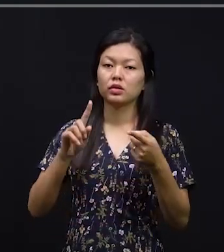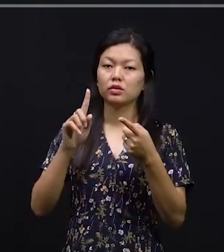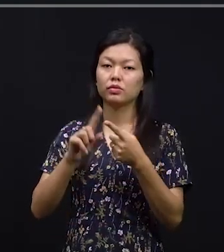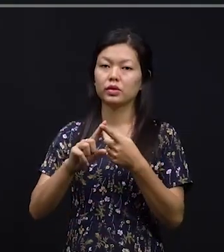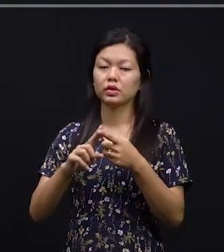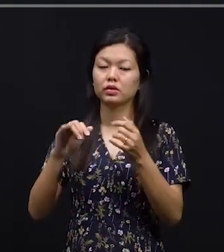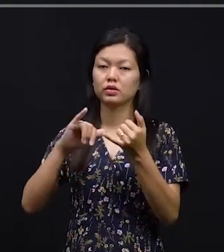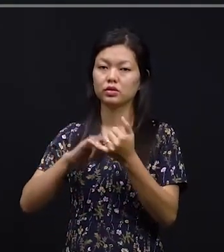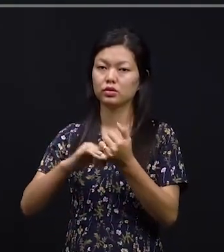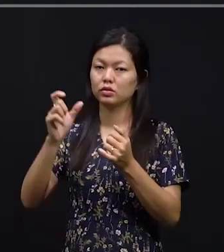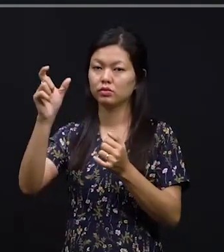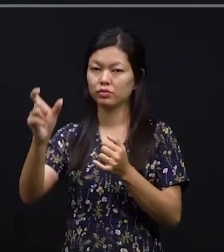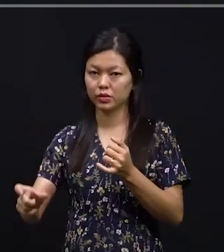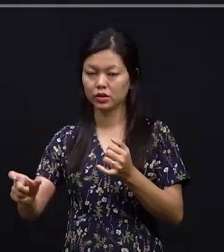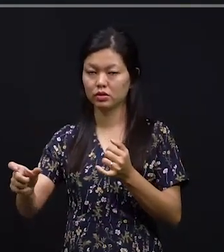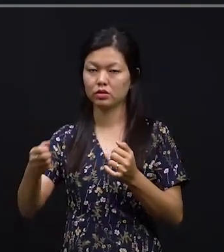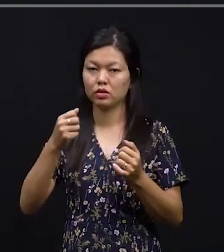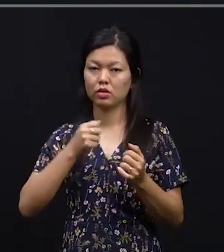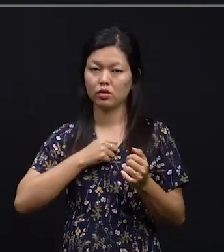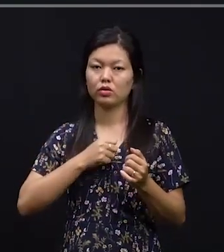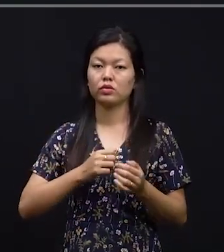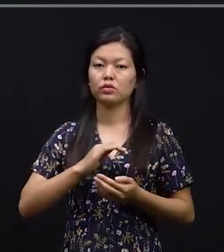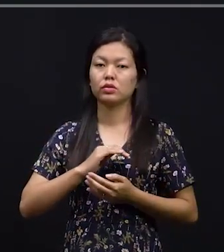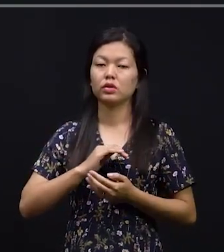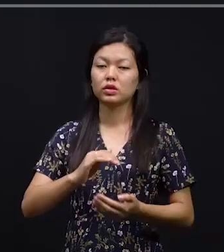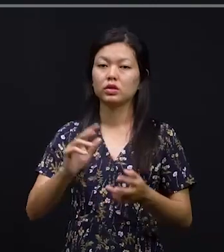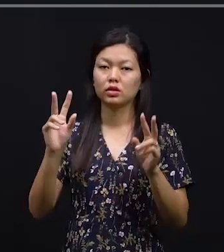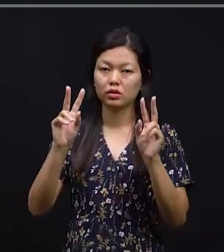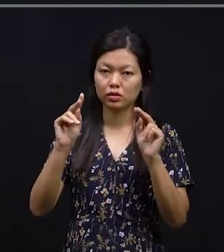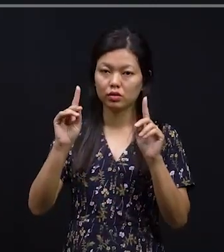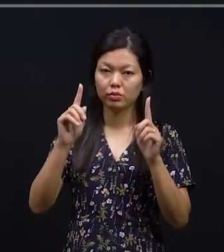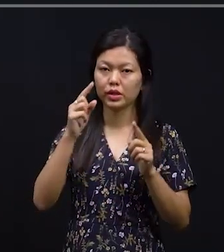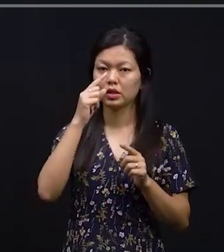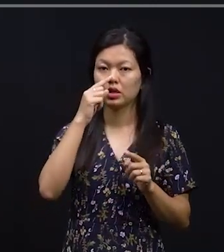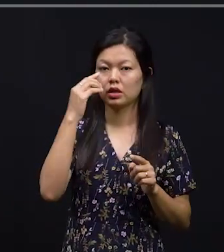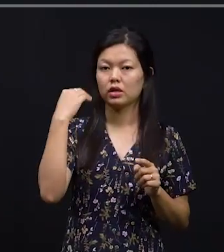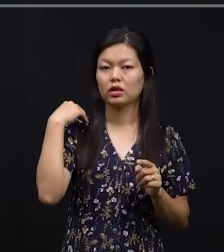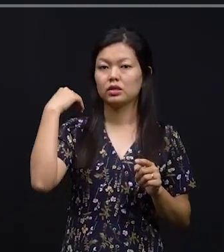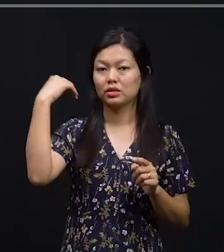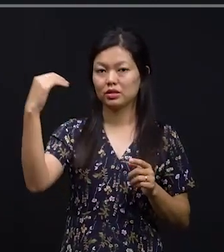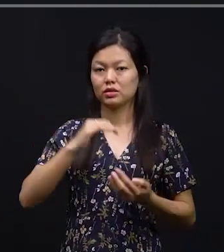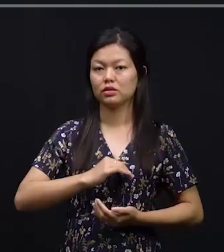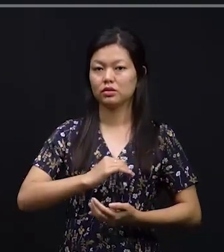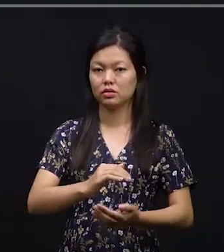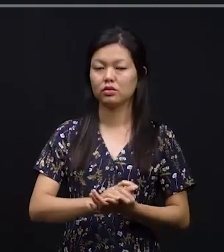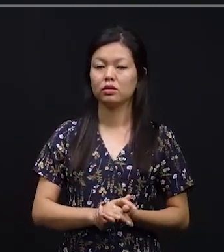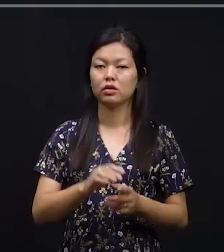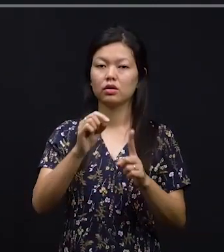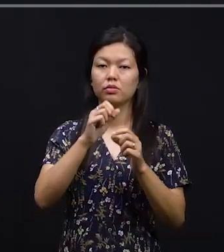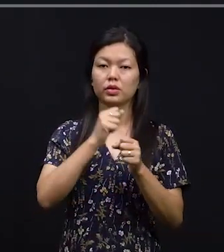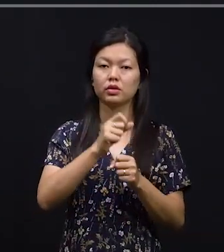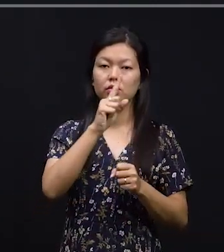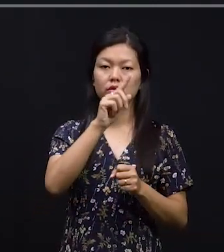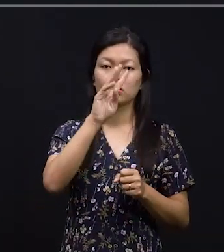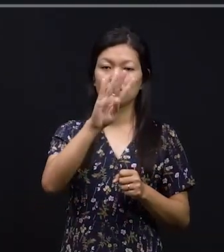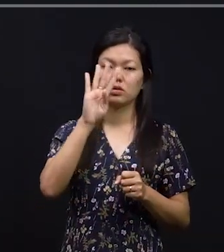be discussing all these points in detail. If you have your books, you can turn it to page number 144 till 152.